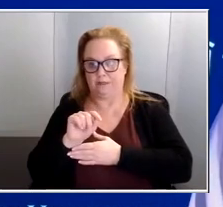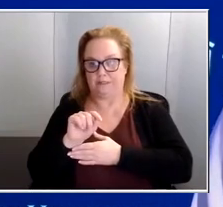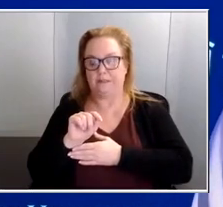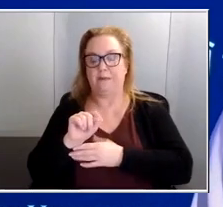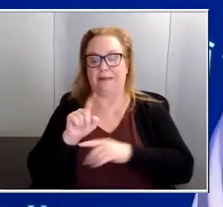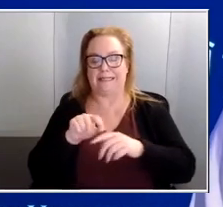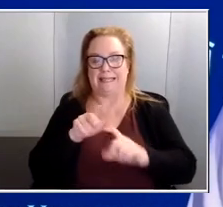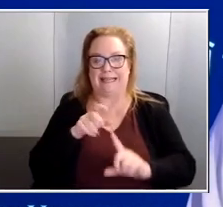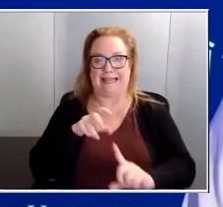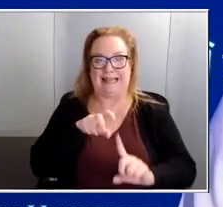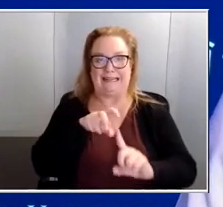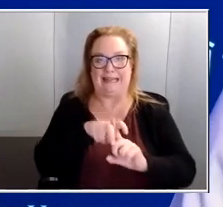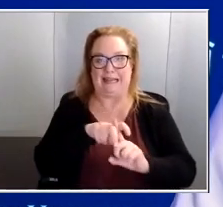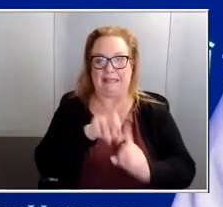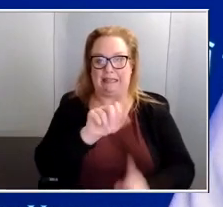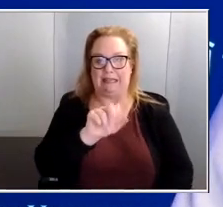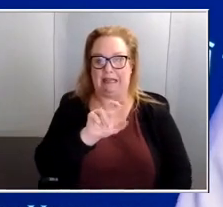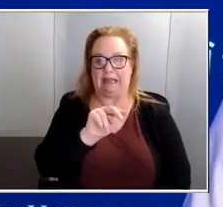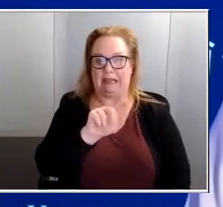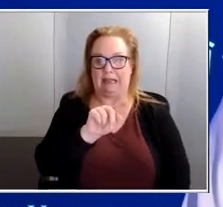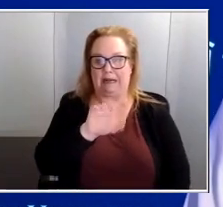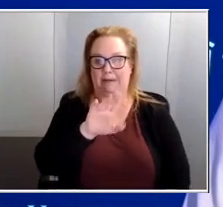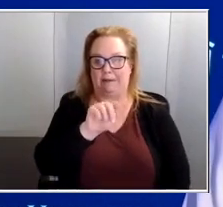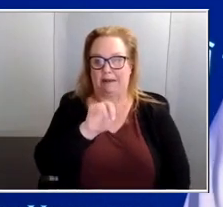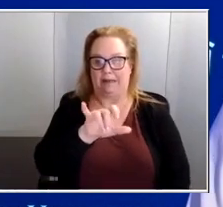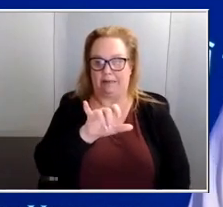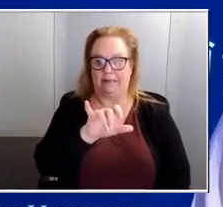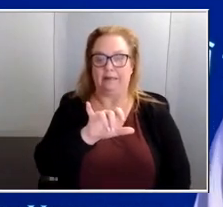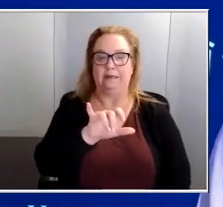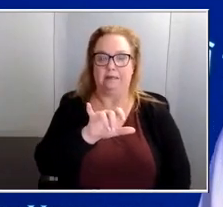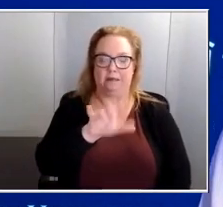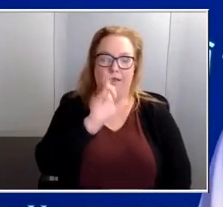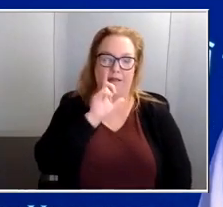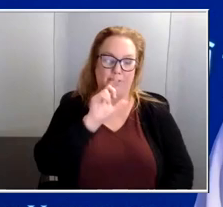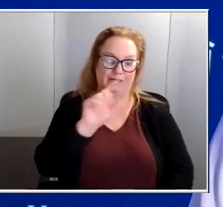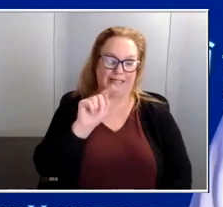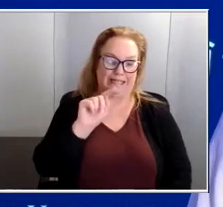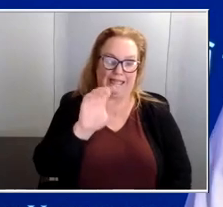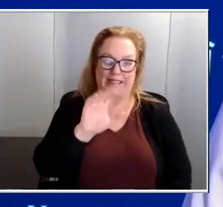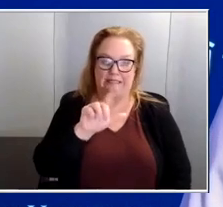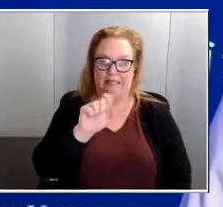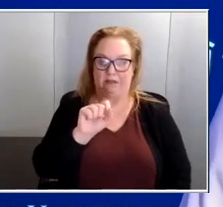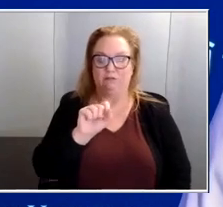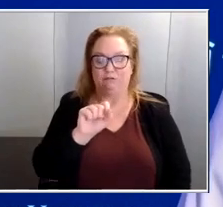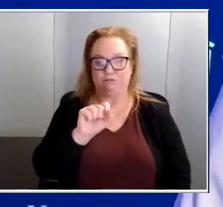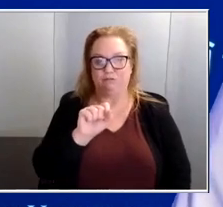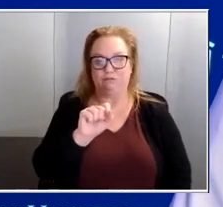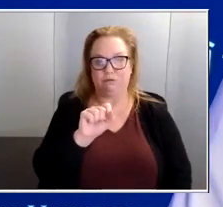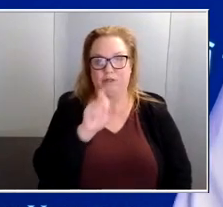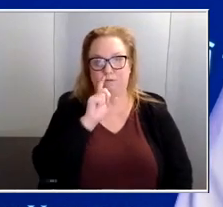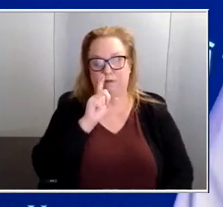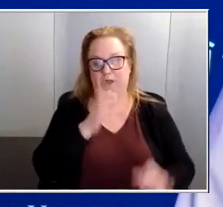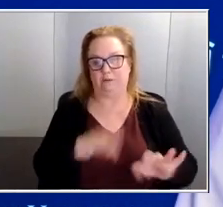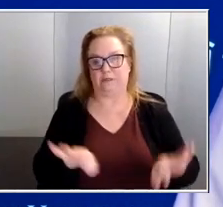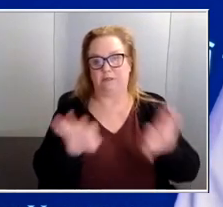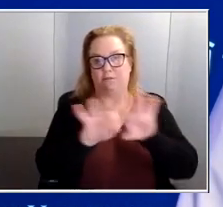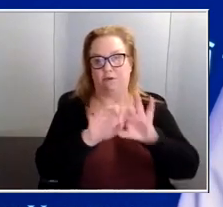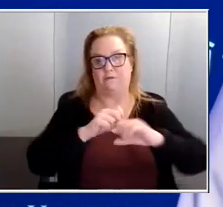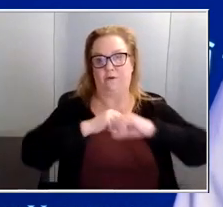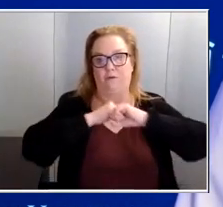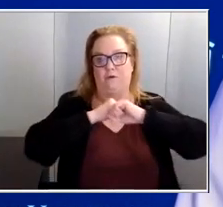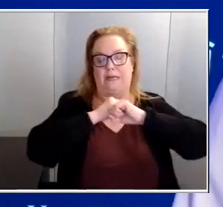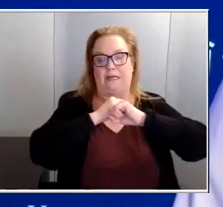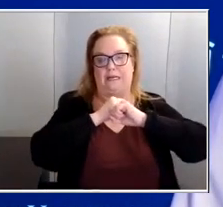antibodies. But we know that you have long-lived immunity with those T cells especially, and that is really what is important for protecting